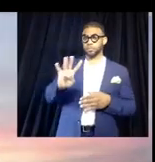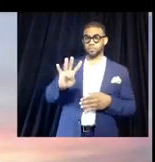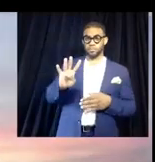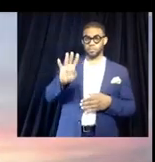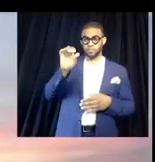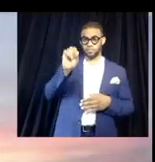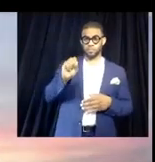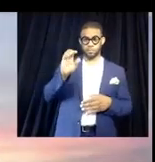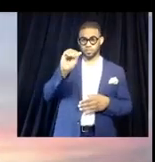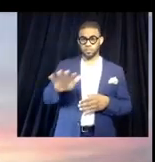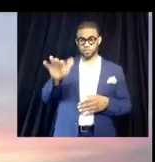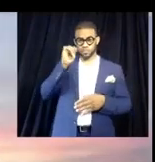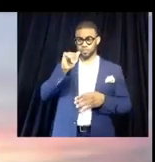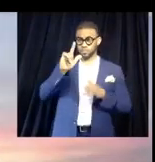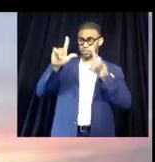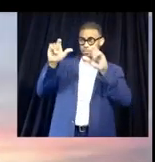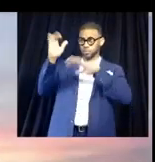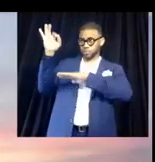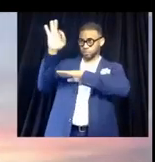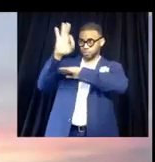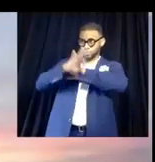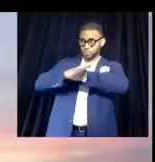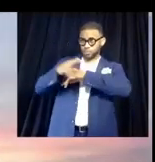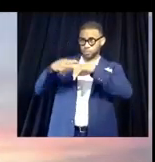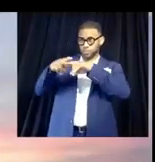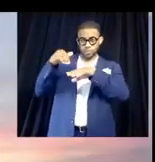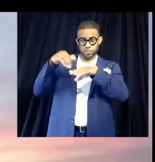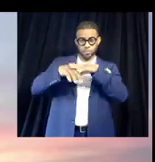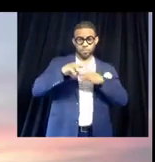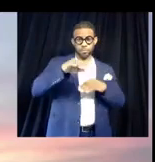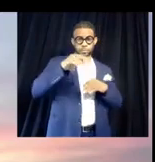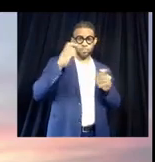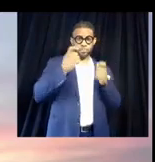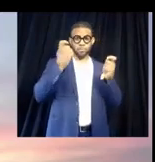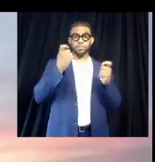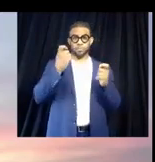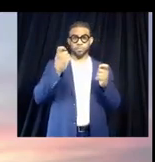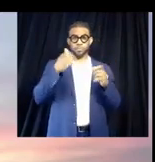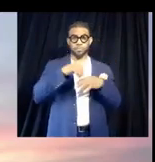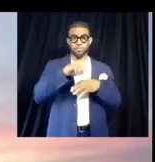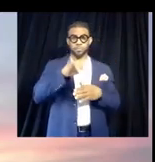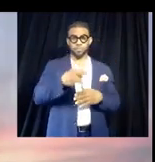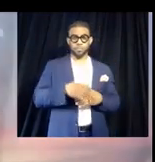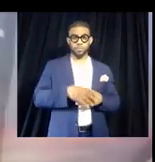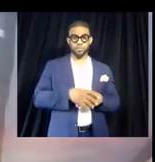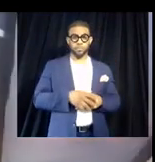Saryu, a 4-year-old South Asian girl, photographs the sunset on the highway headed to a Diwali celebration in New Jersey.